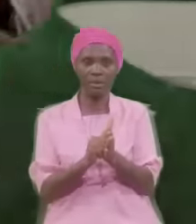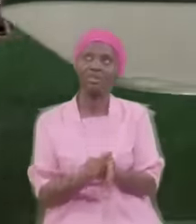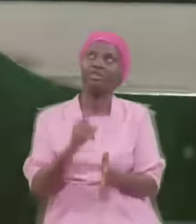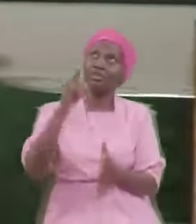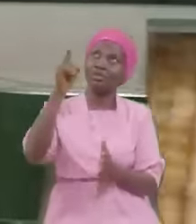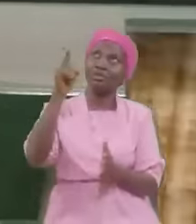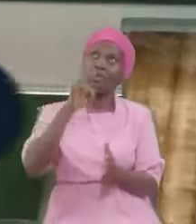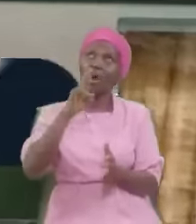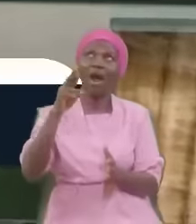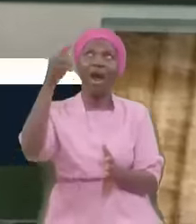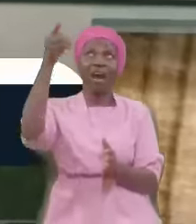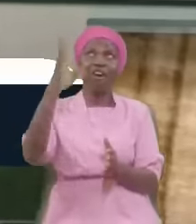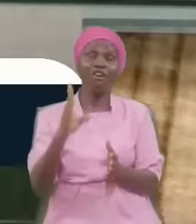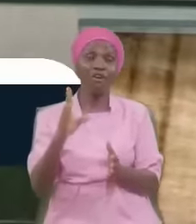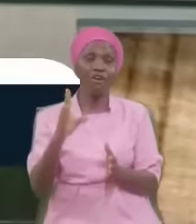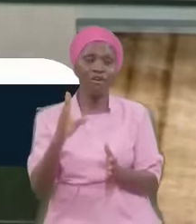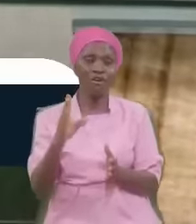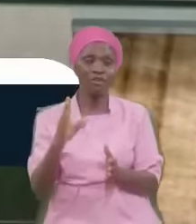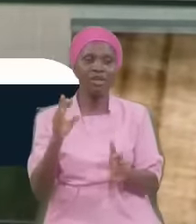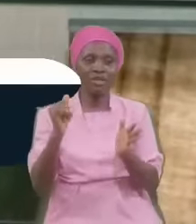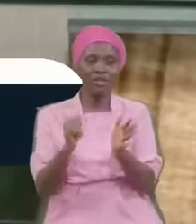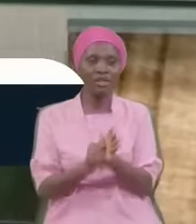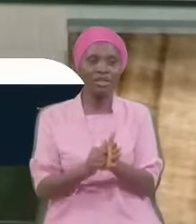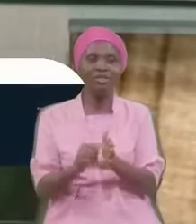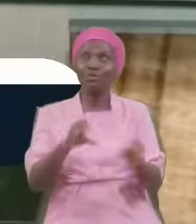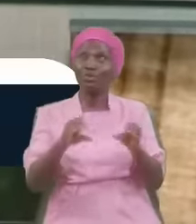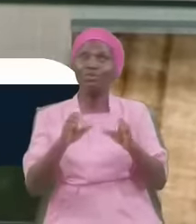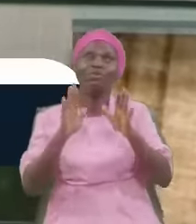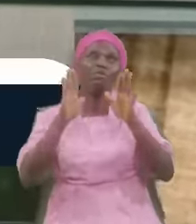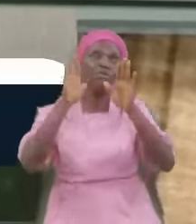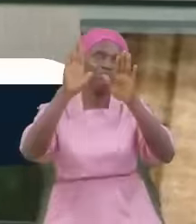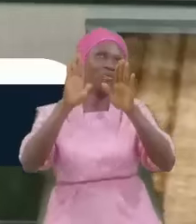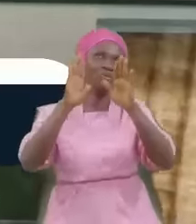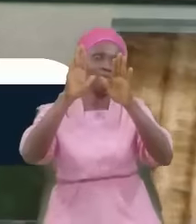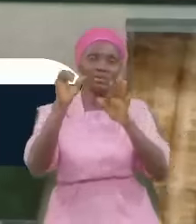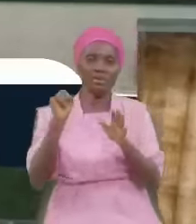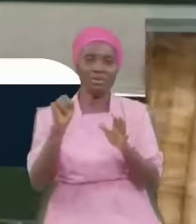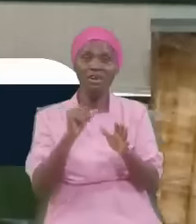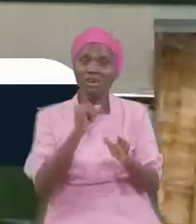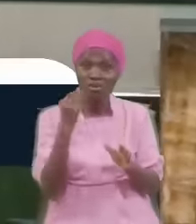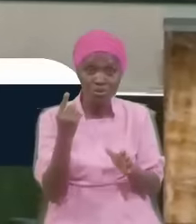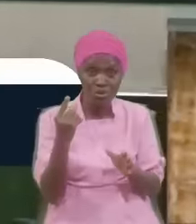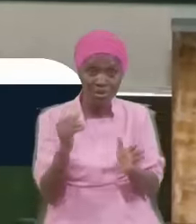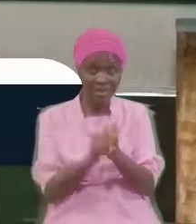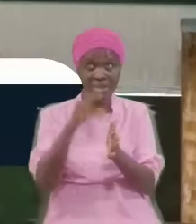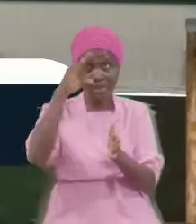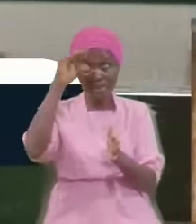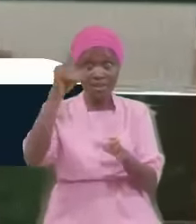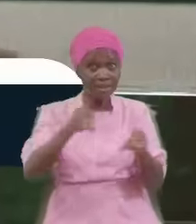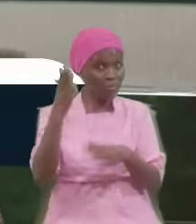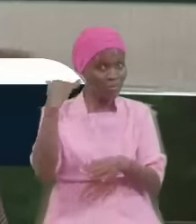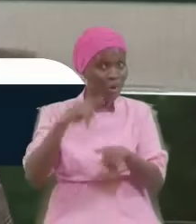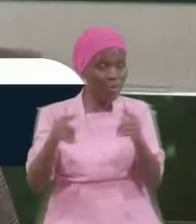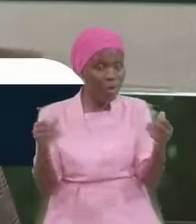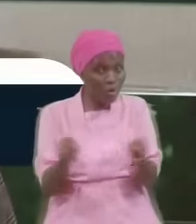art the God that doest wonders." Not only that you did today, thou art